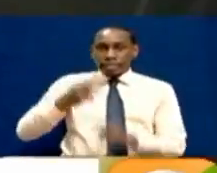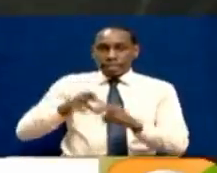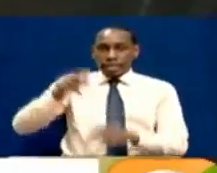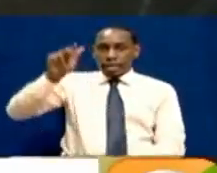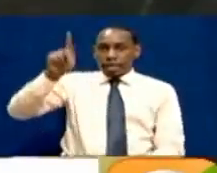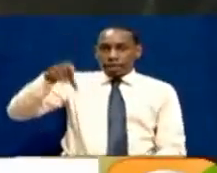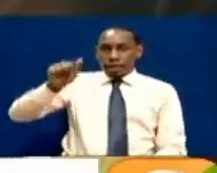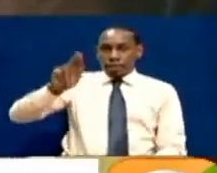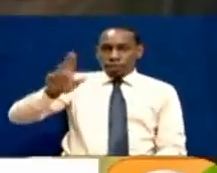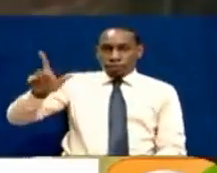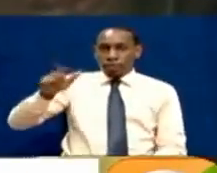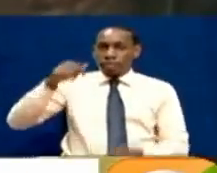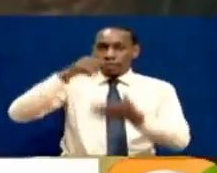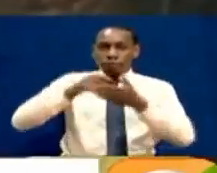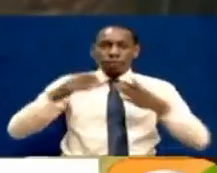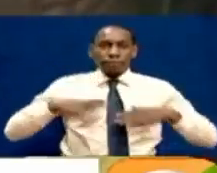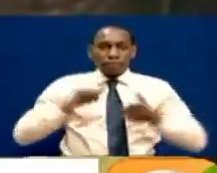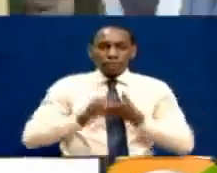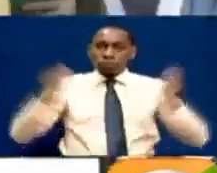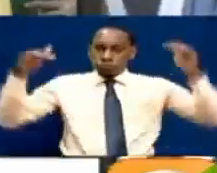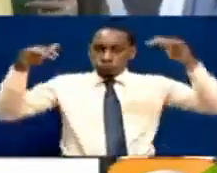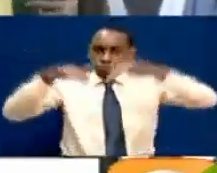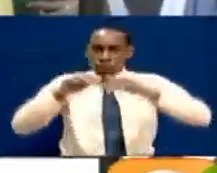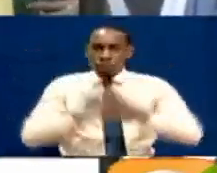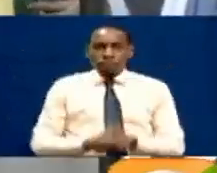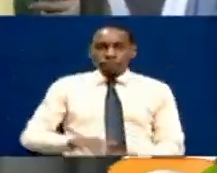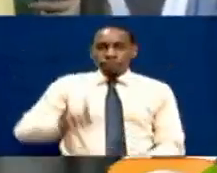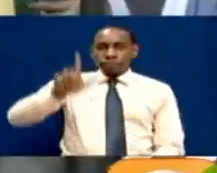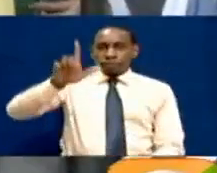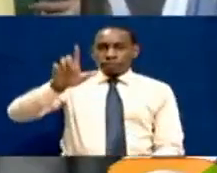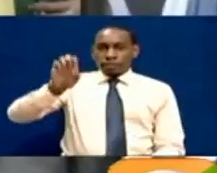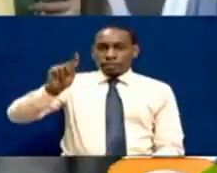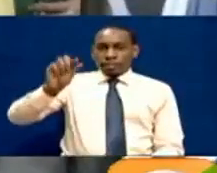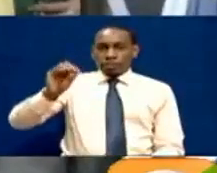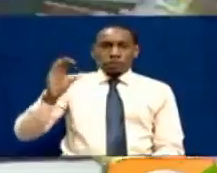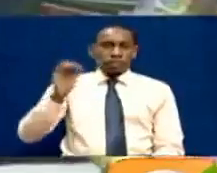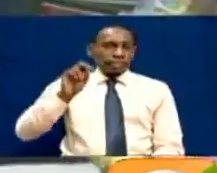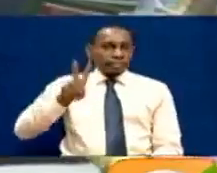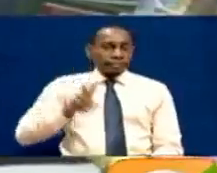Kihara was among those in attendance. Stephen Leto, Citizen TV.